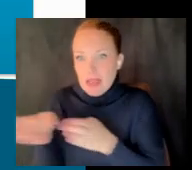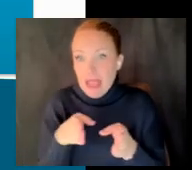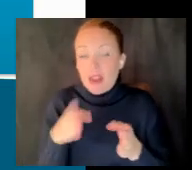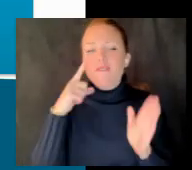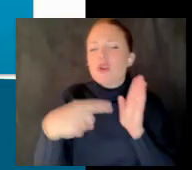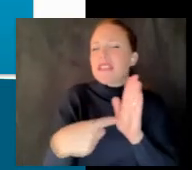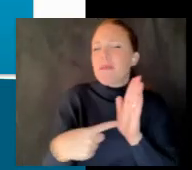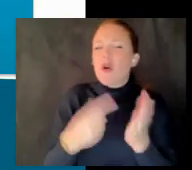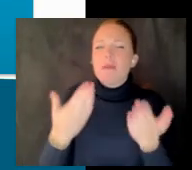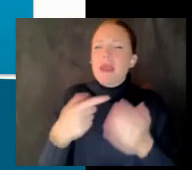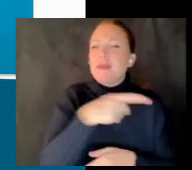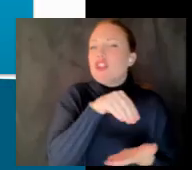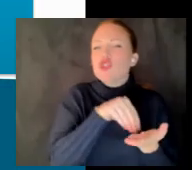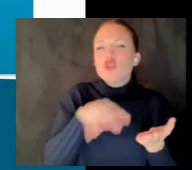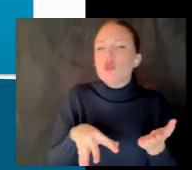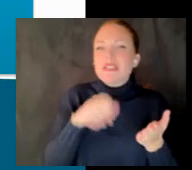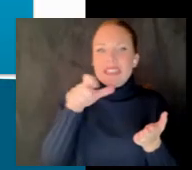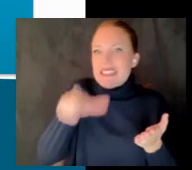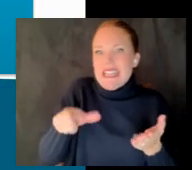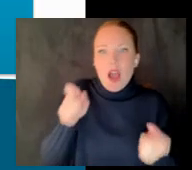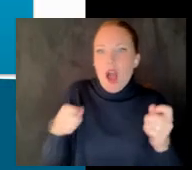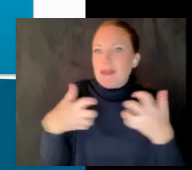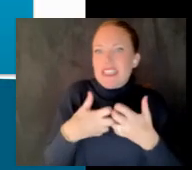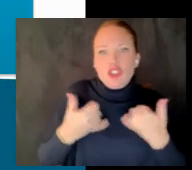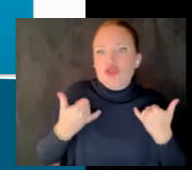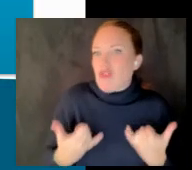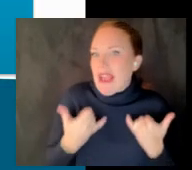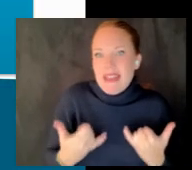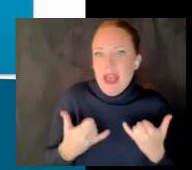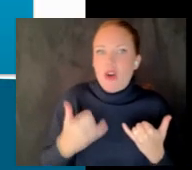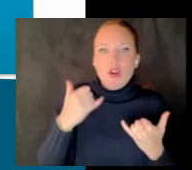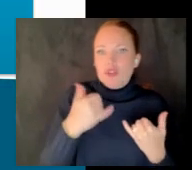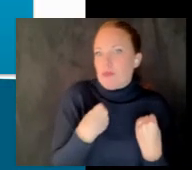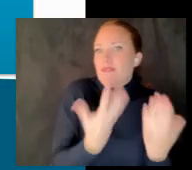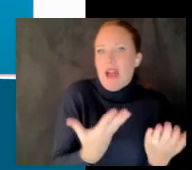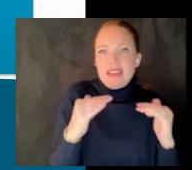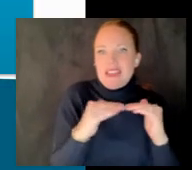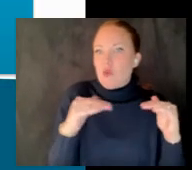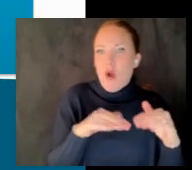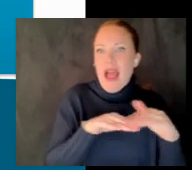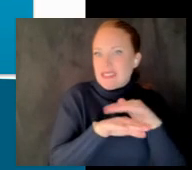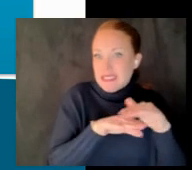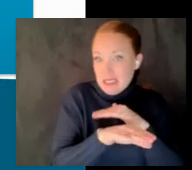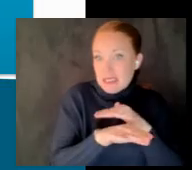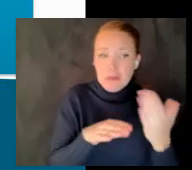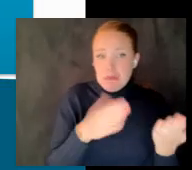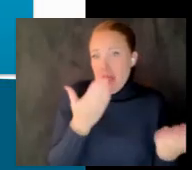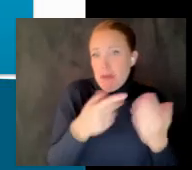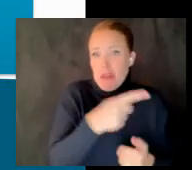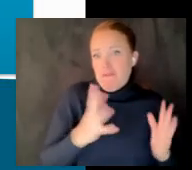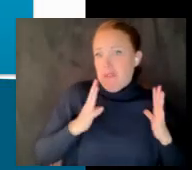student doesn't currently need specific accommodations to ensure equal access to the educational environment alongside